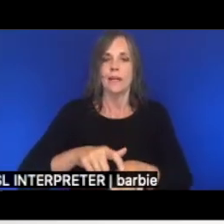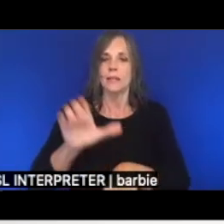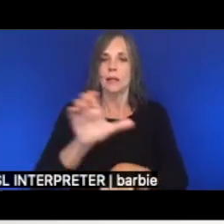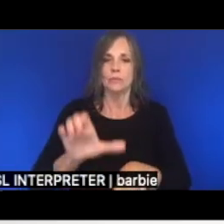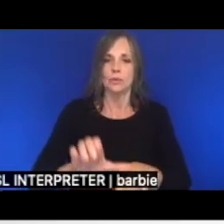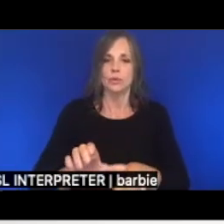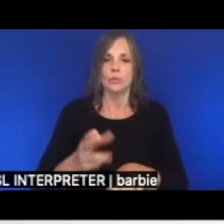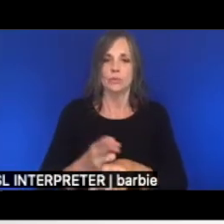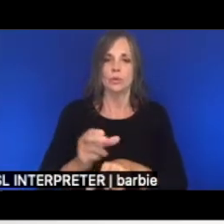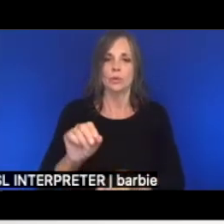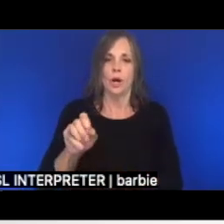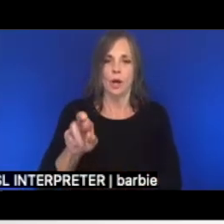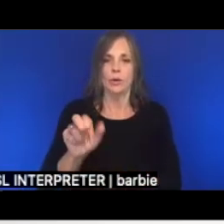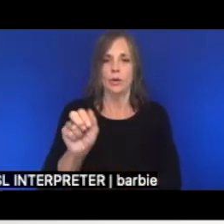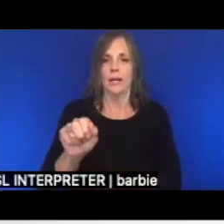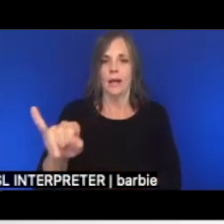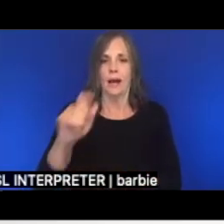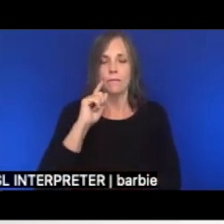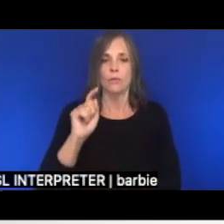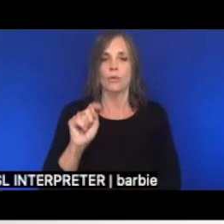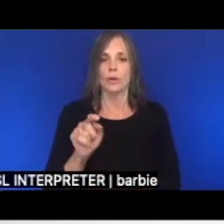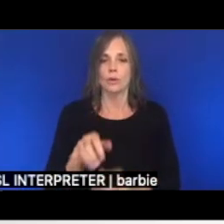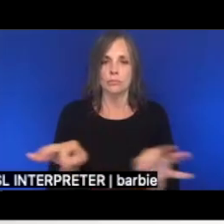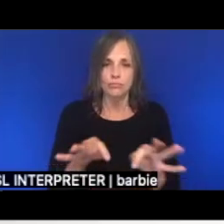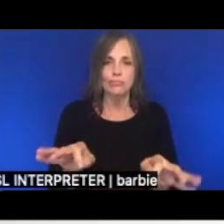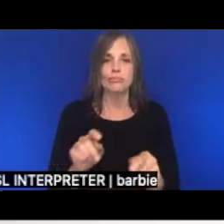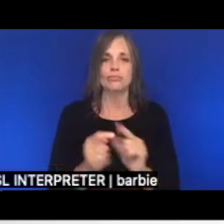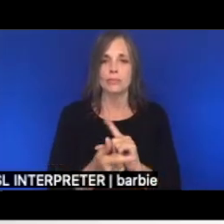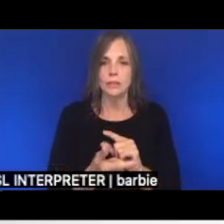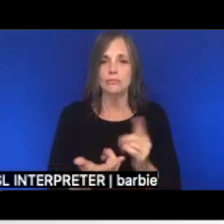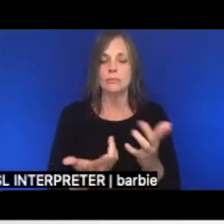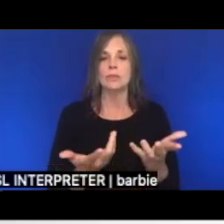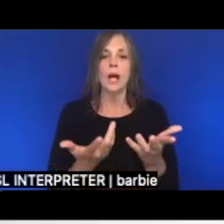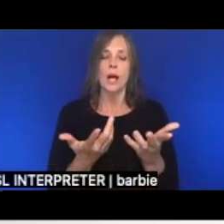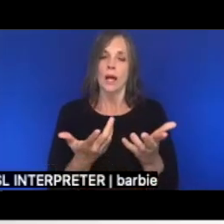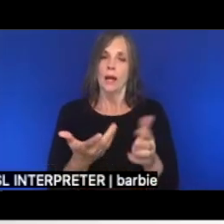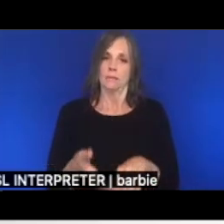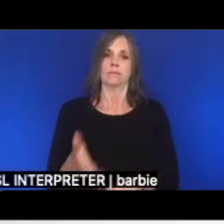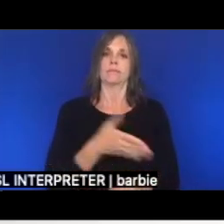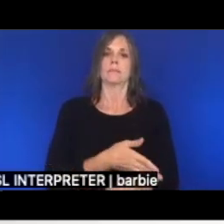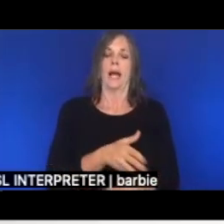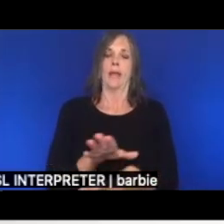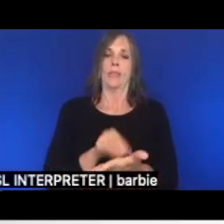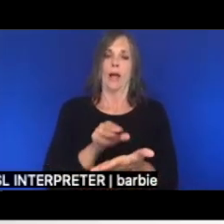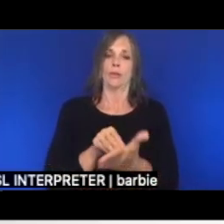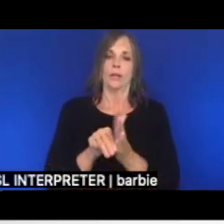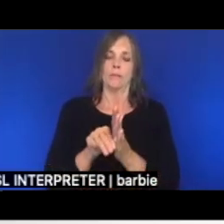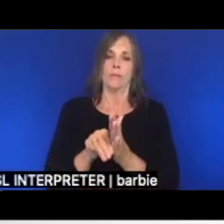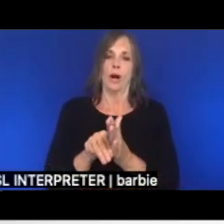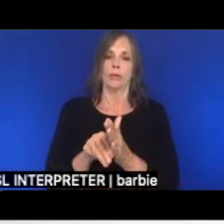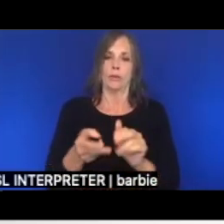I guess I can only hope that the learning model will increase if we feed it more, and